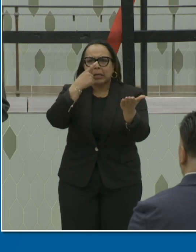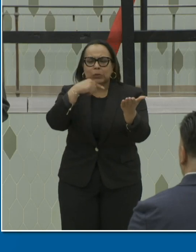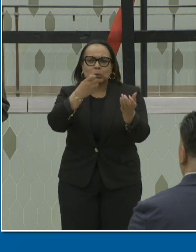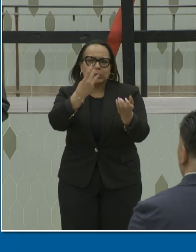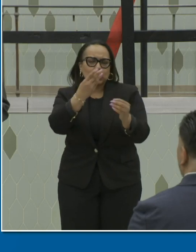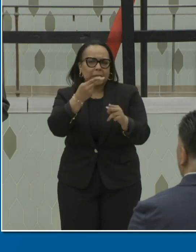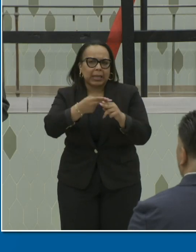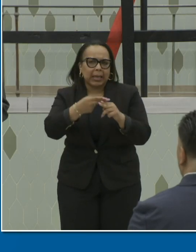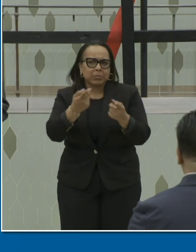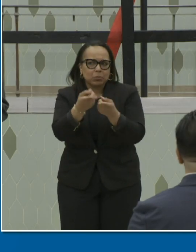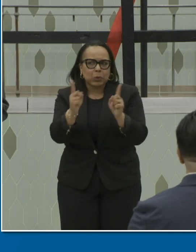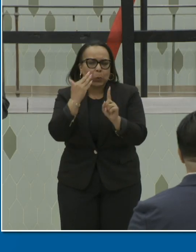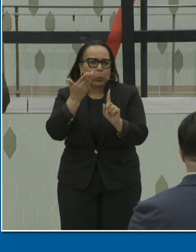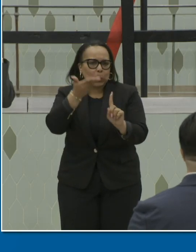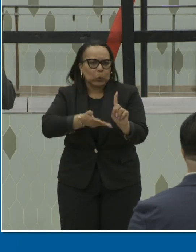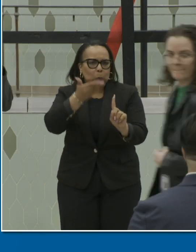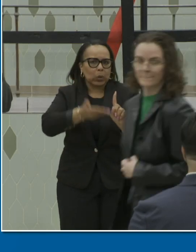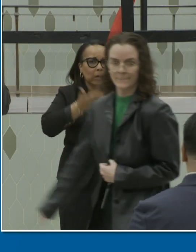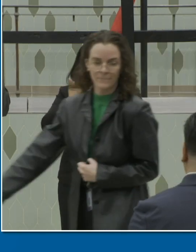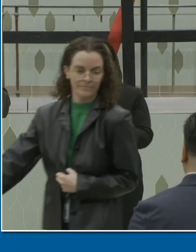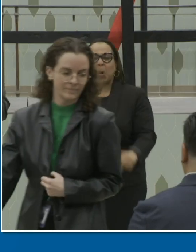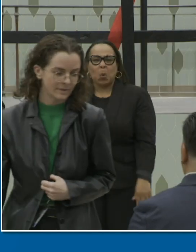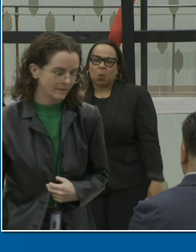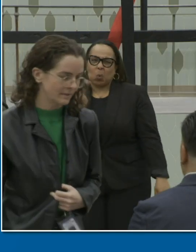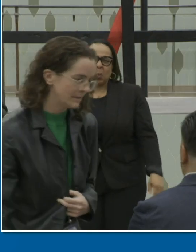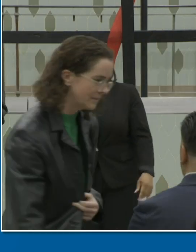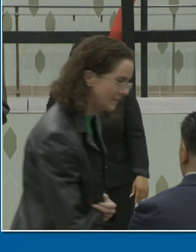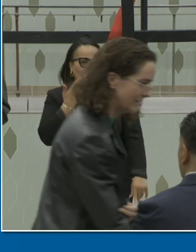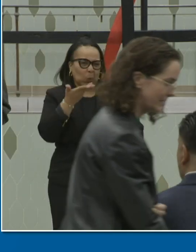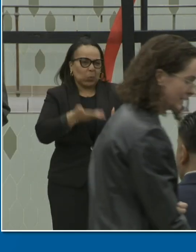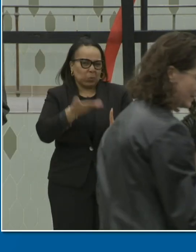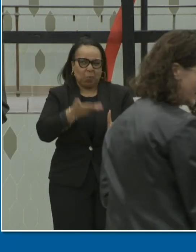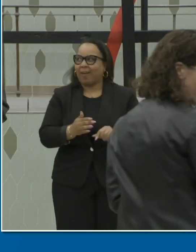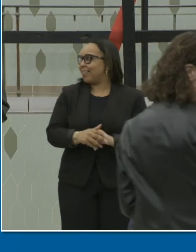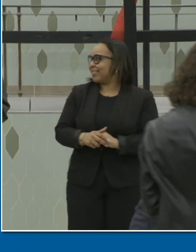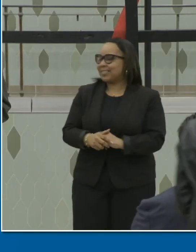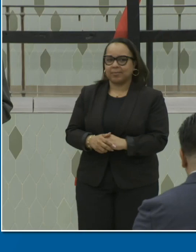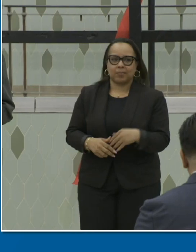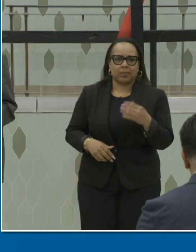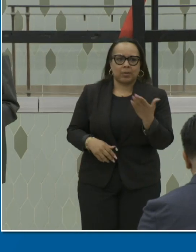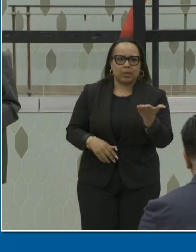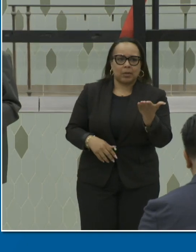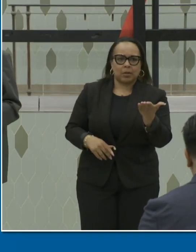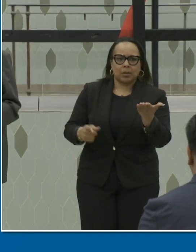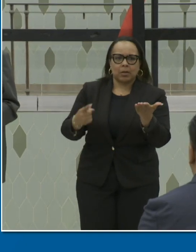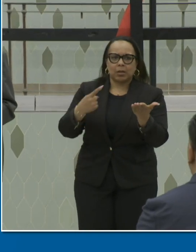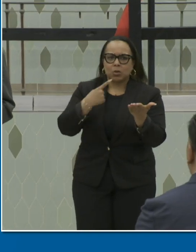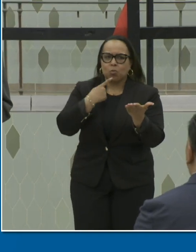Could you state your name so everybody knows who you are? We know who you are.